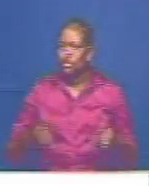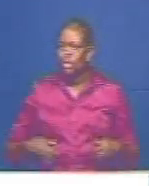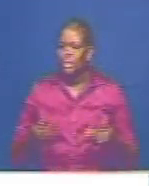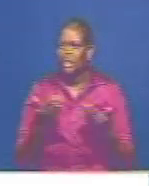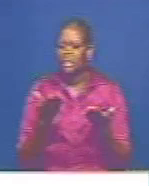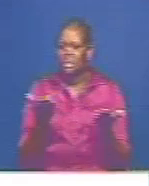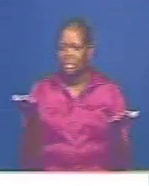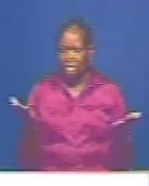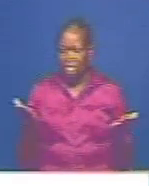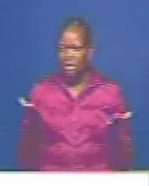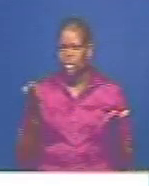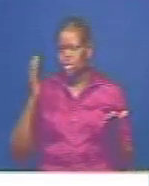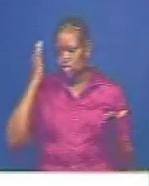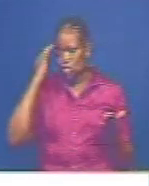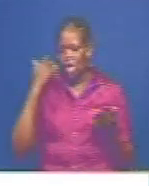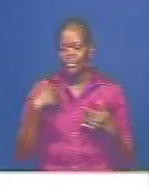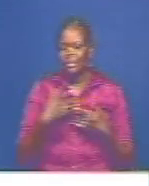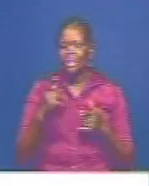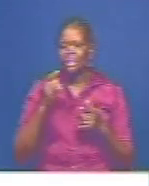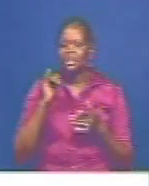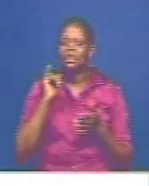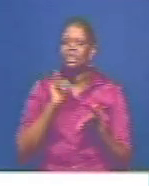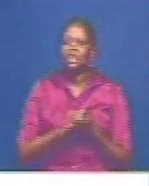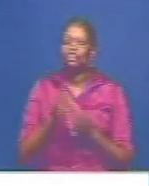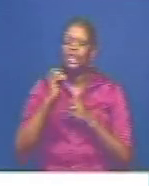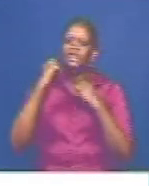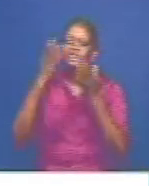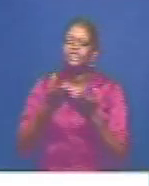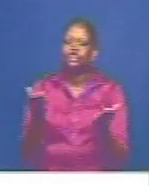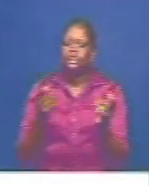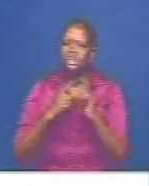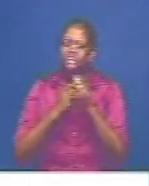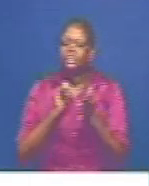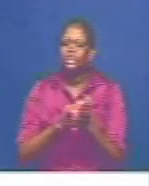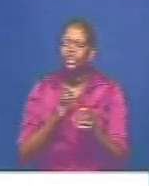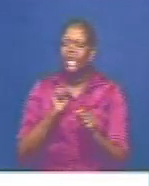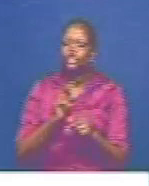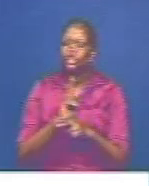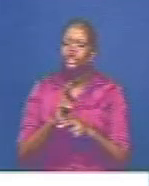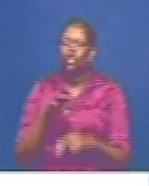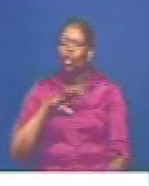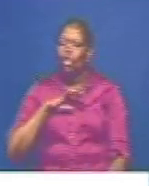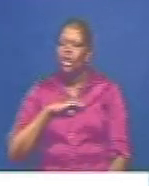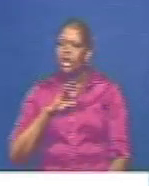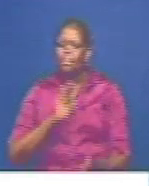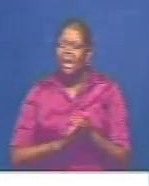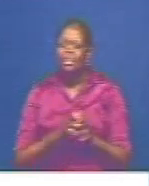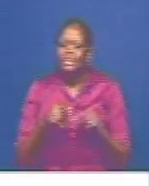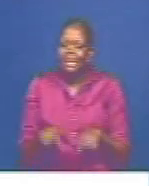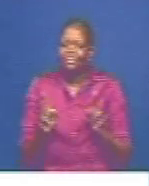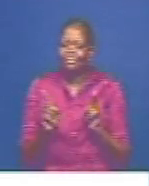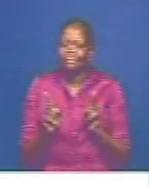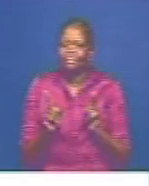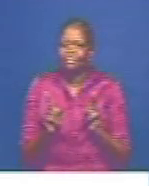there, you know you have something that God has given you, a gift that you can use. Tafadhali, own it. Kuwa mwenyewe. And